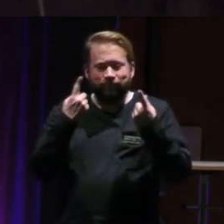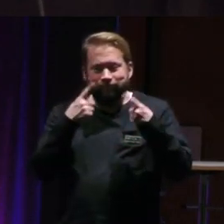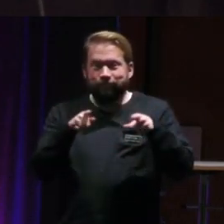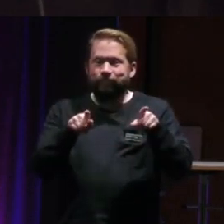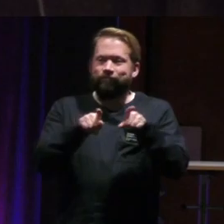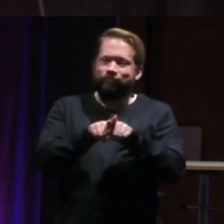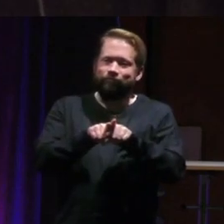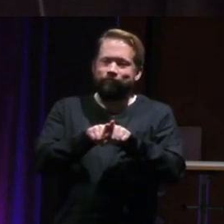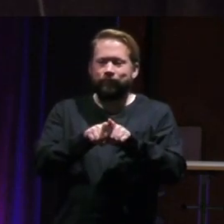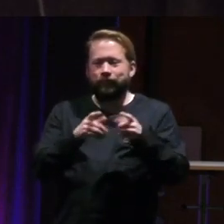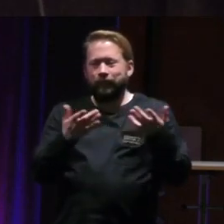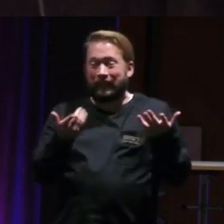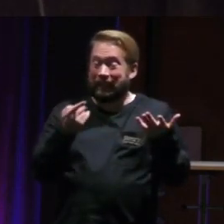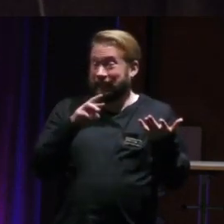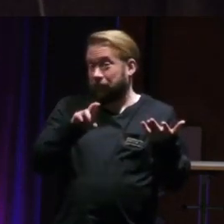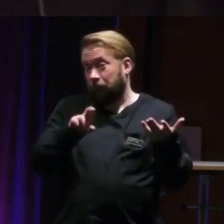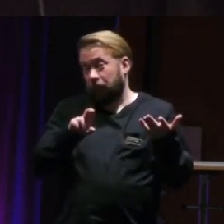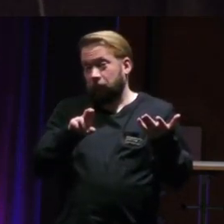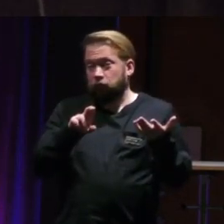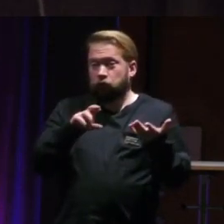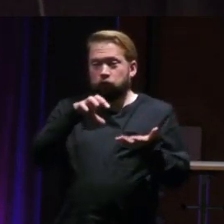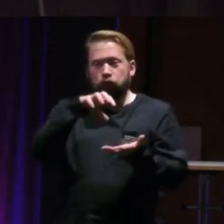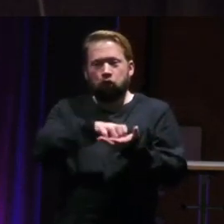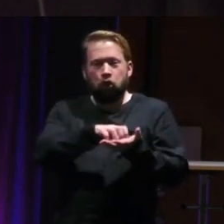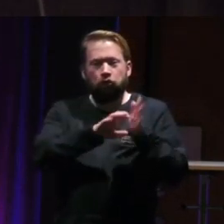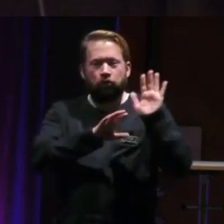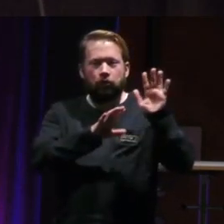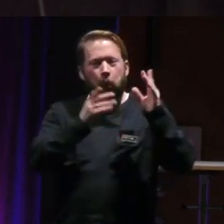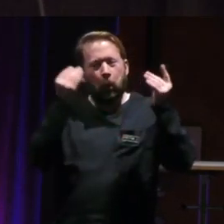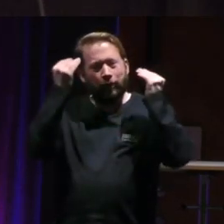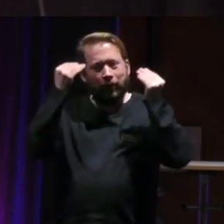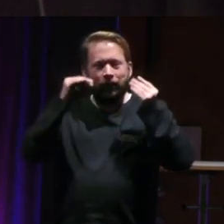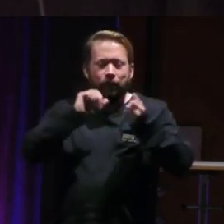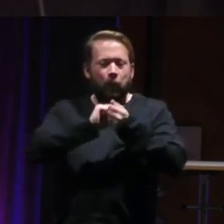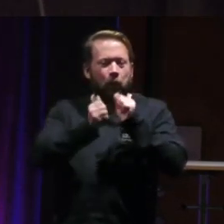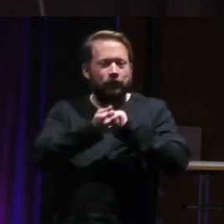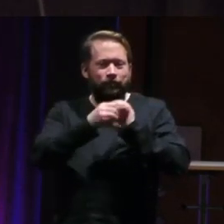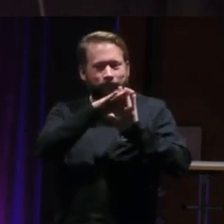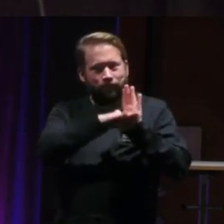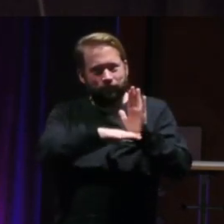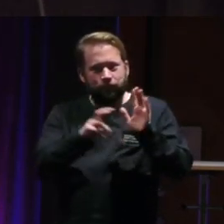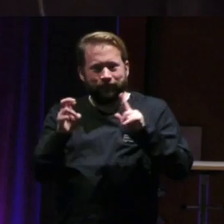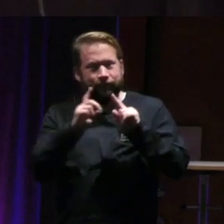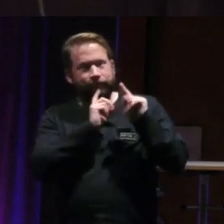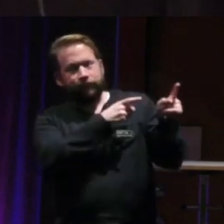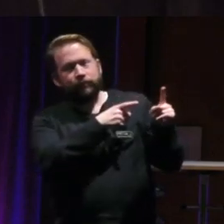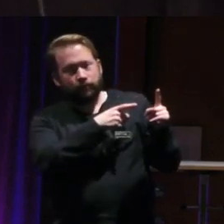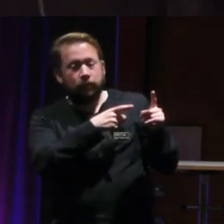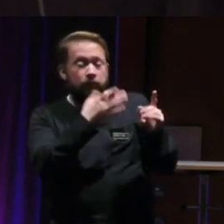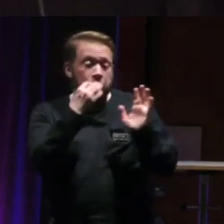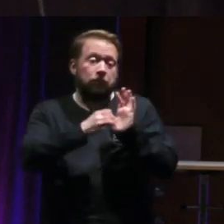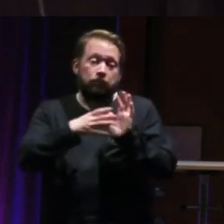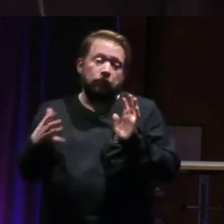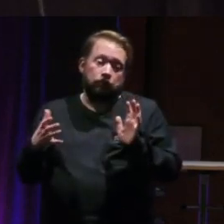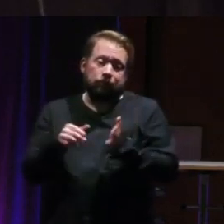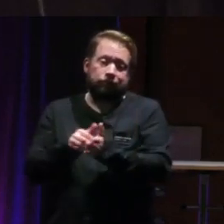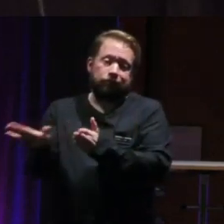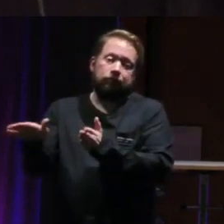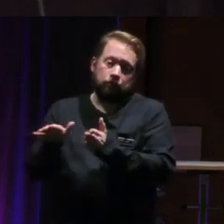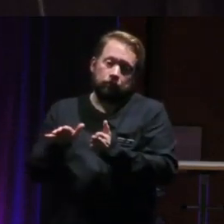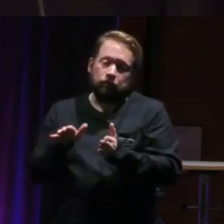education easily. Yeah. And we have this post-Soviet Union, like everything, we have like post-Soviet